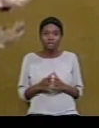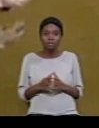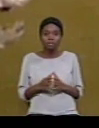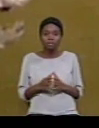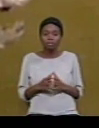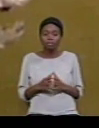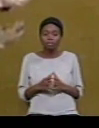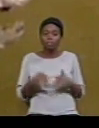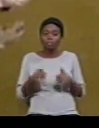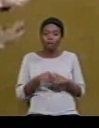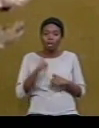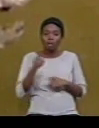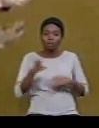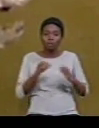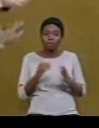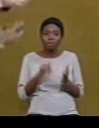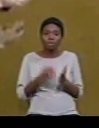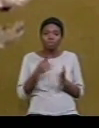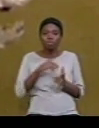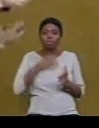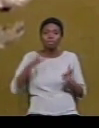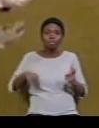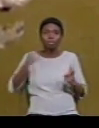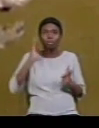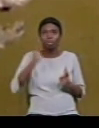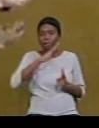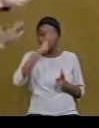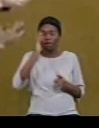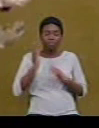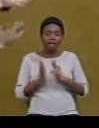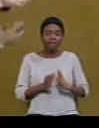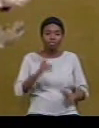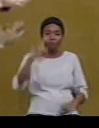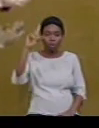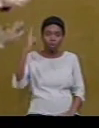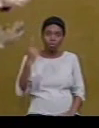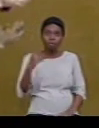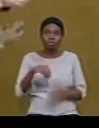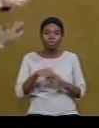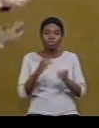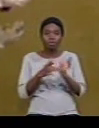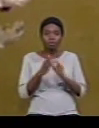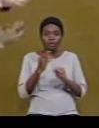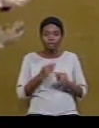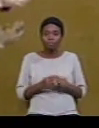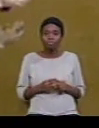Lord will never leave you alone in Jesus' name.